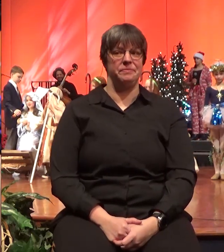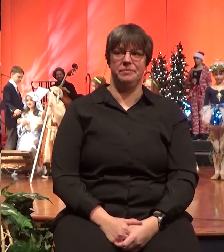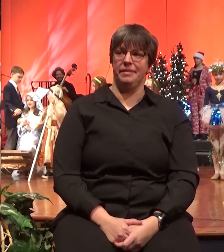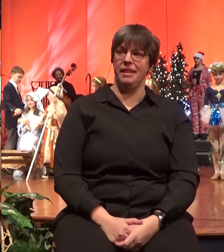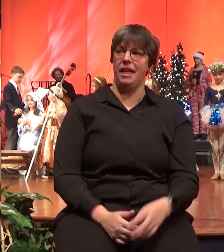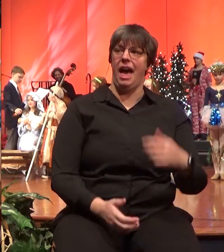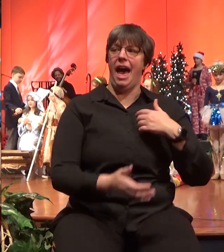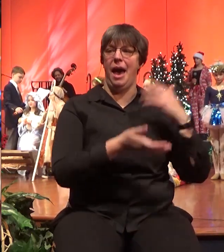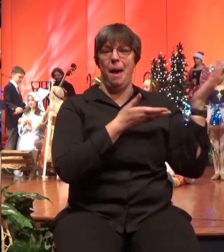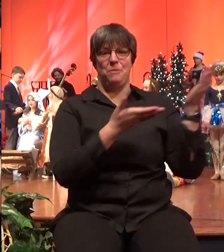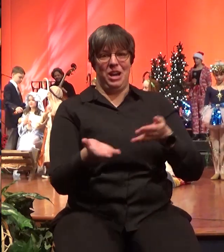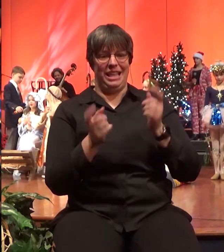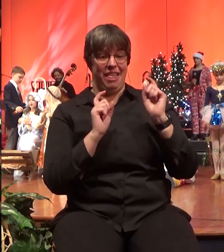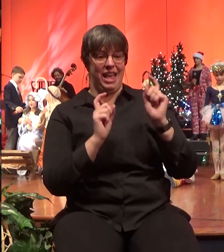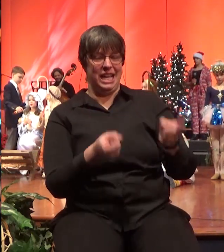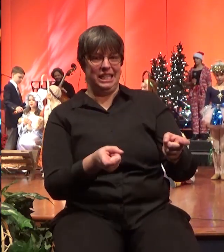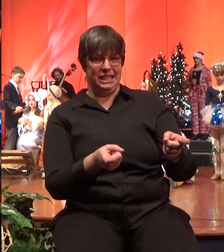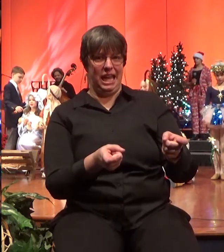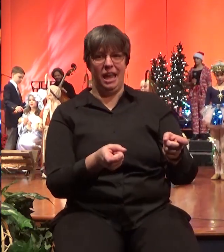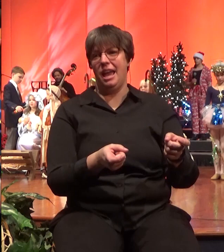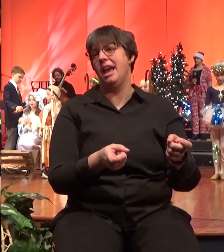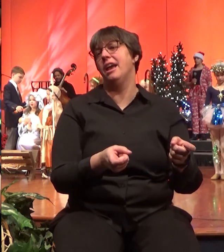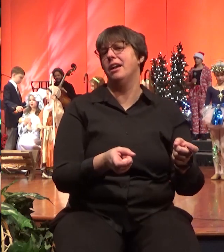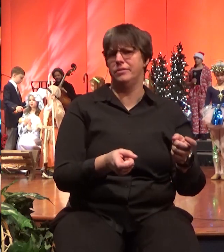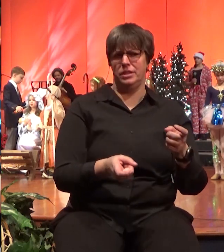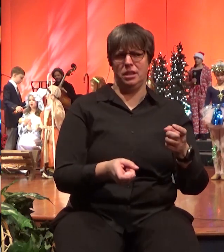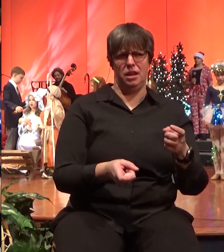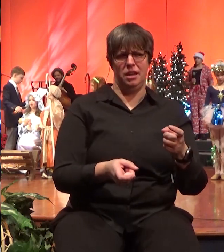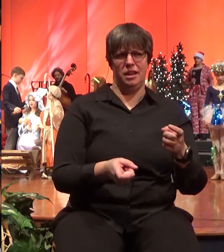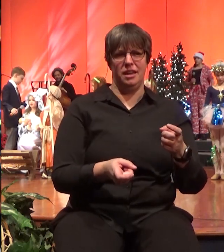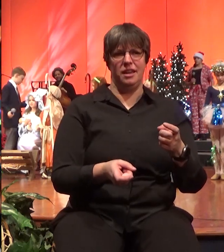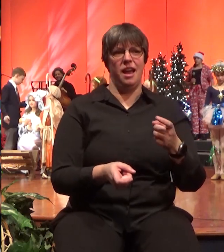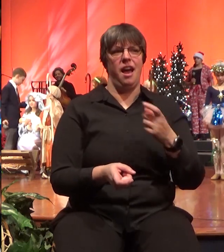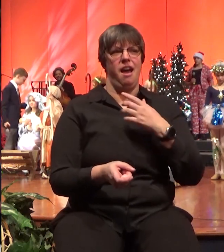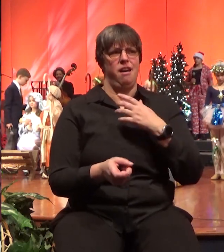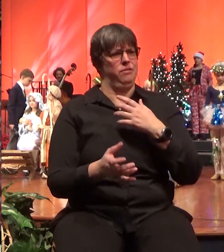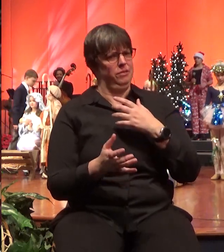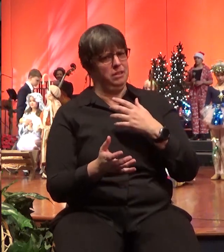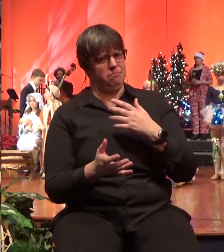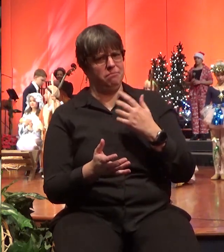I bring the gift of joy by always letting my light shine.